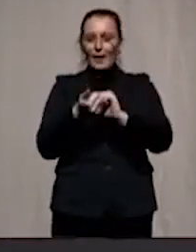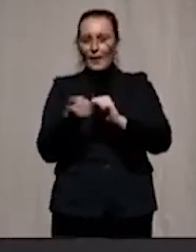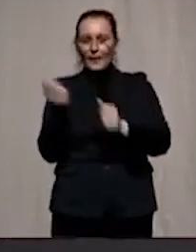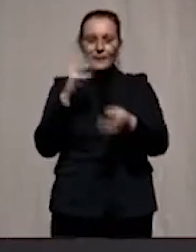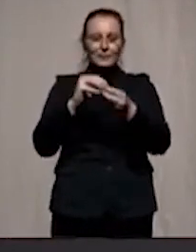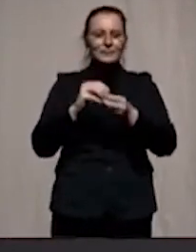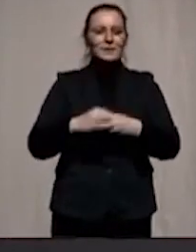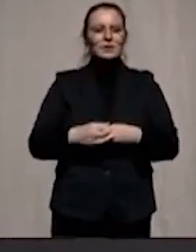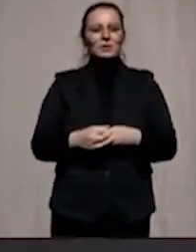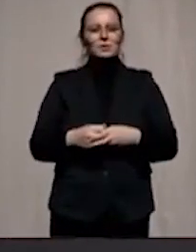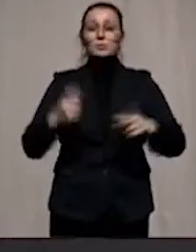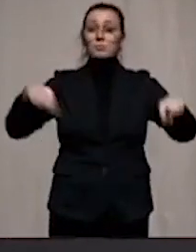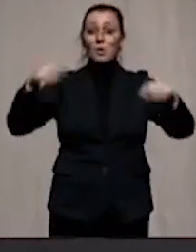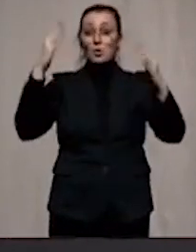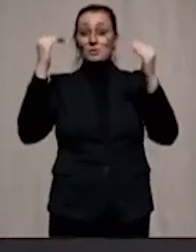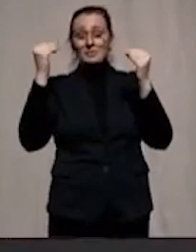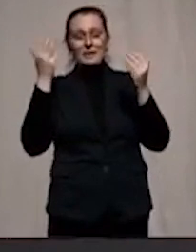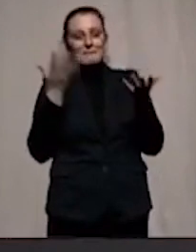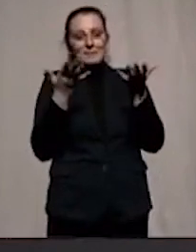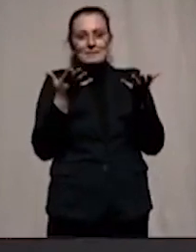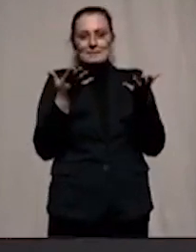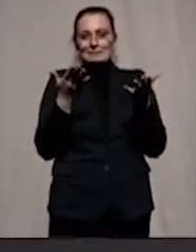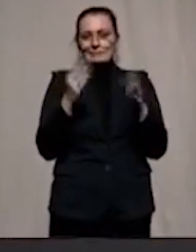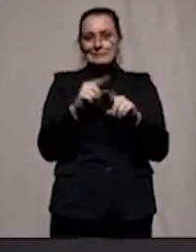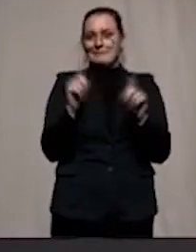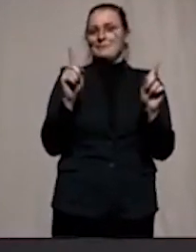expecting. So today I've broken down,